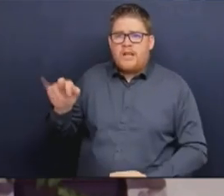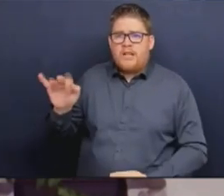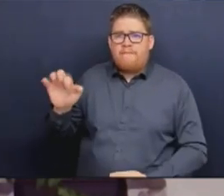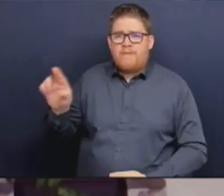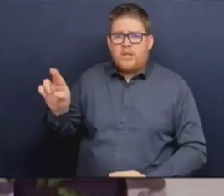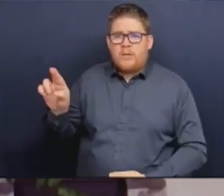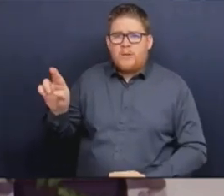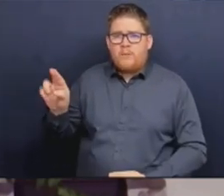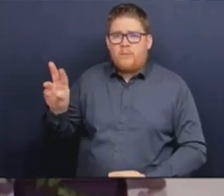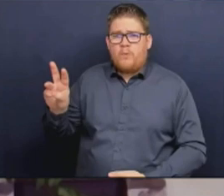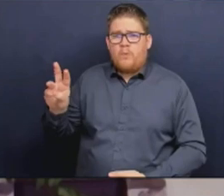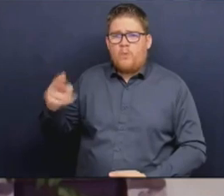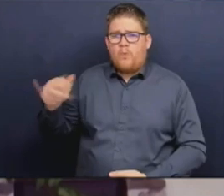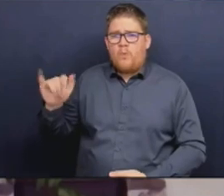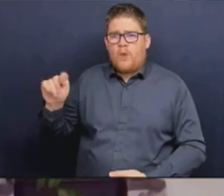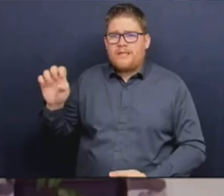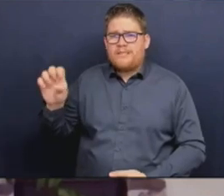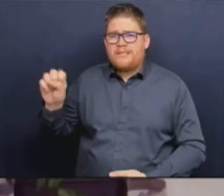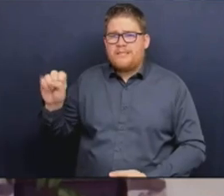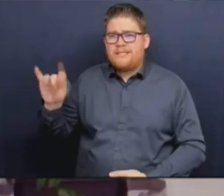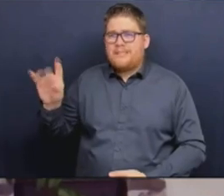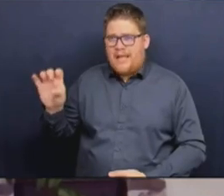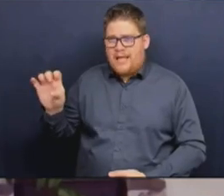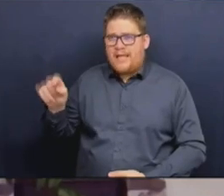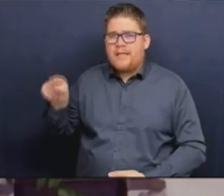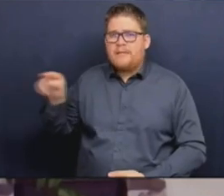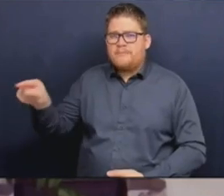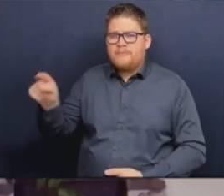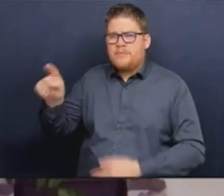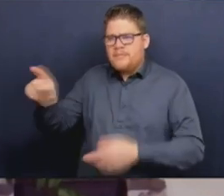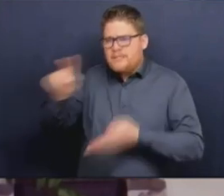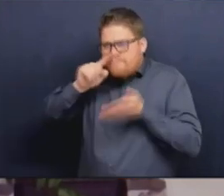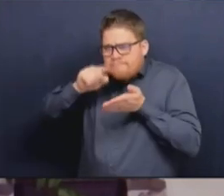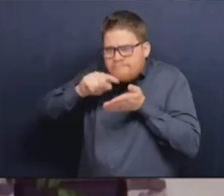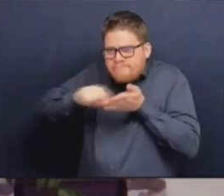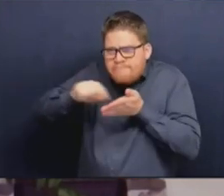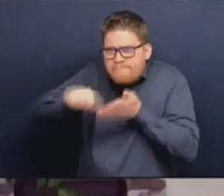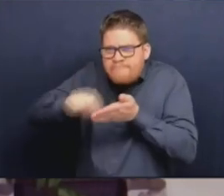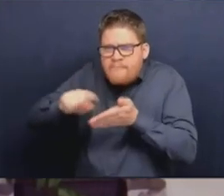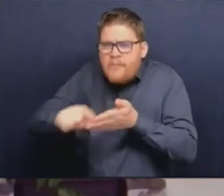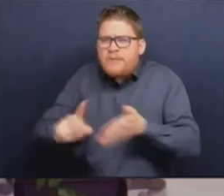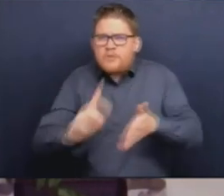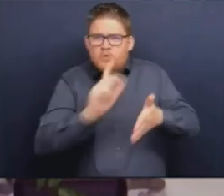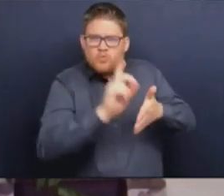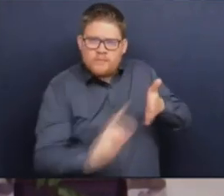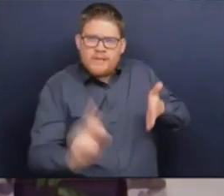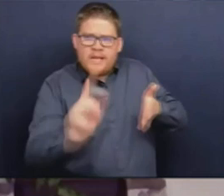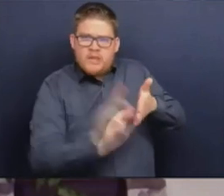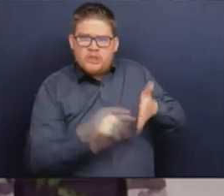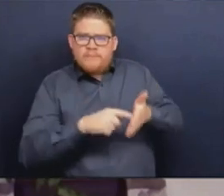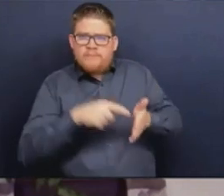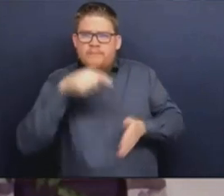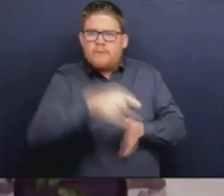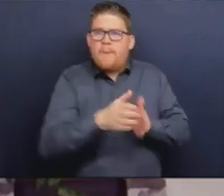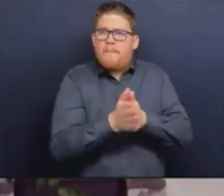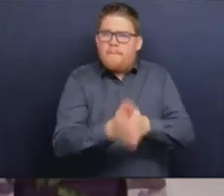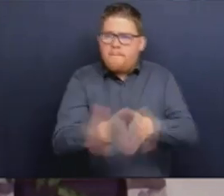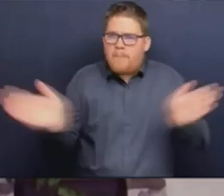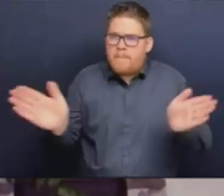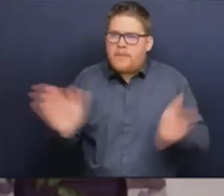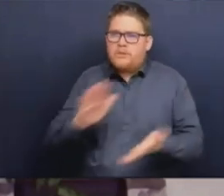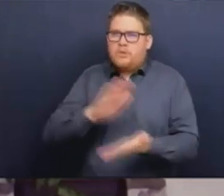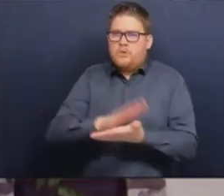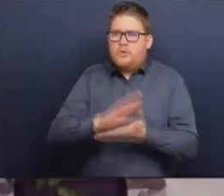the systematic racism and public education system. These are important commitments to addressing